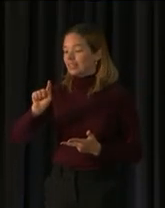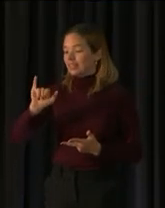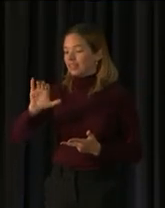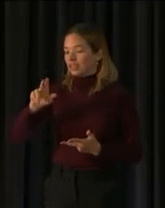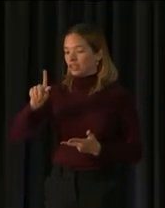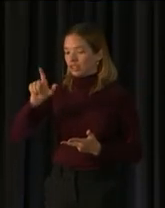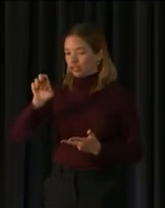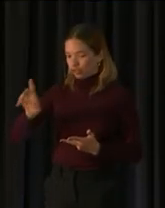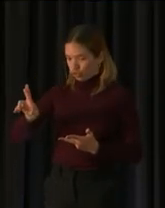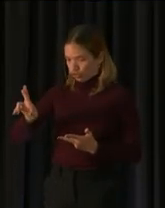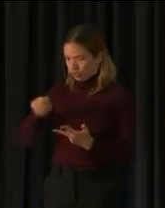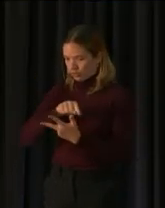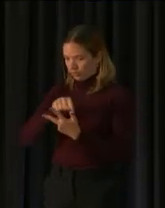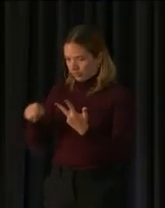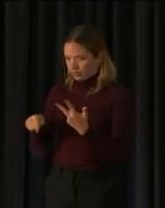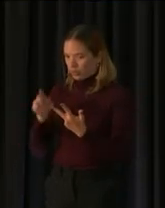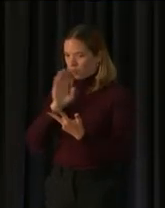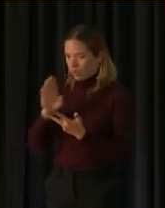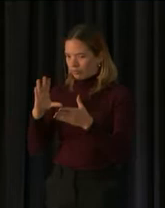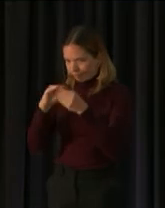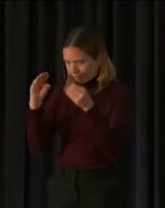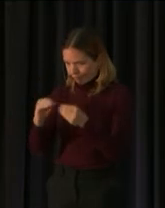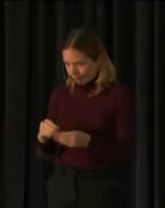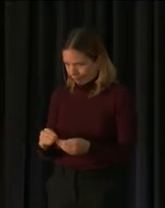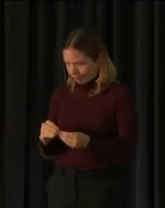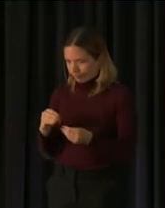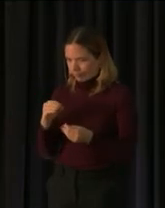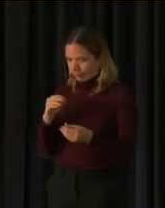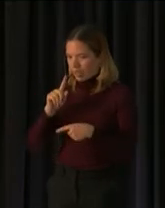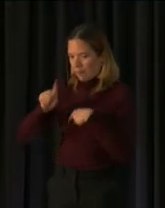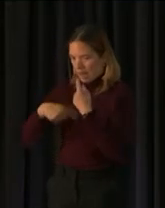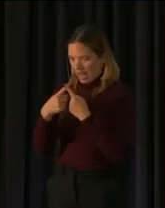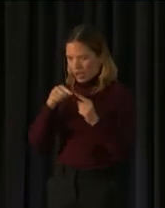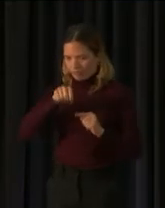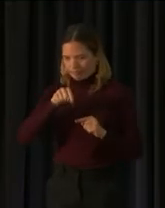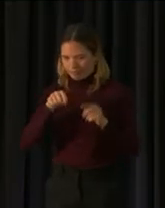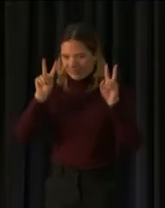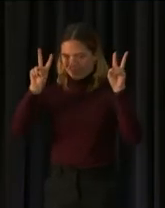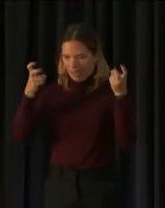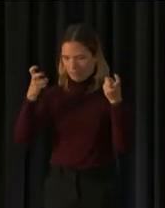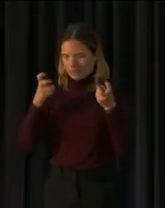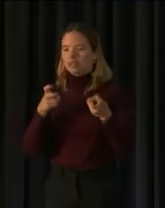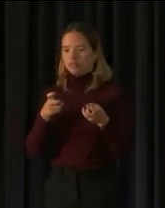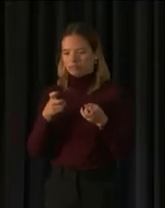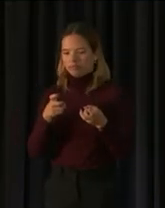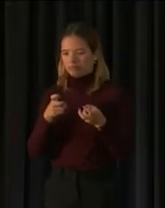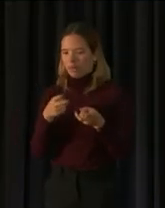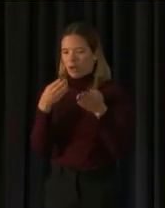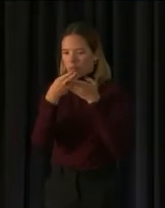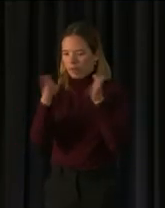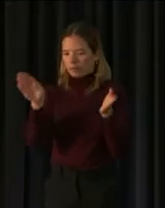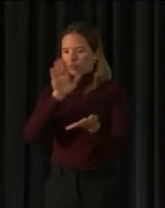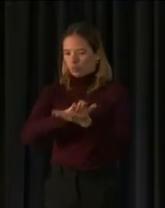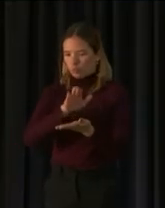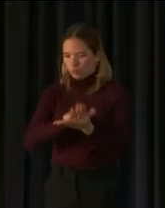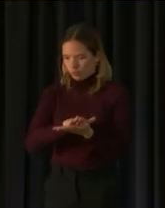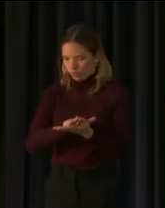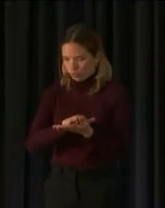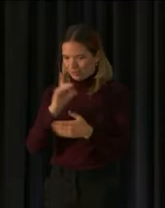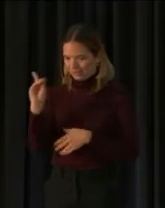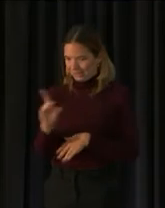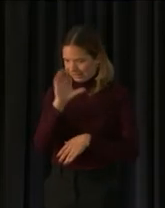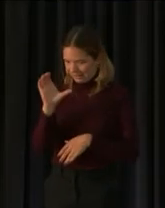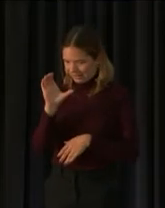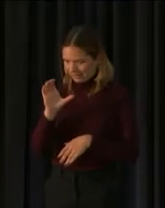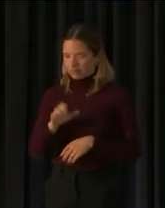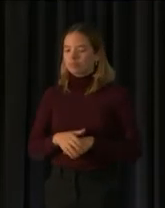response. The health and safety and well-being of our students, as you know, is the top priority, and we continue to communicate